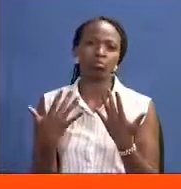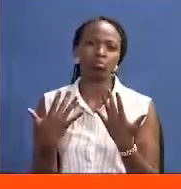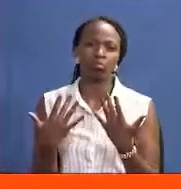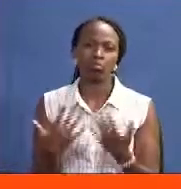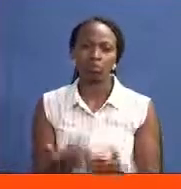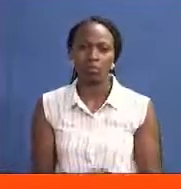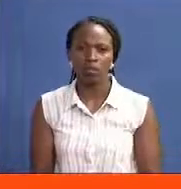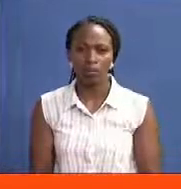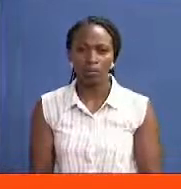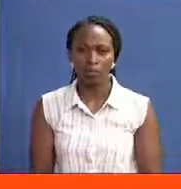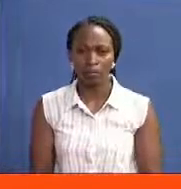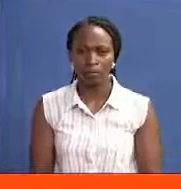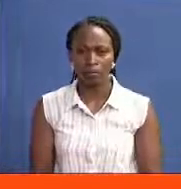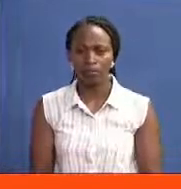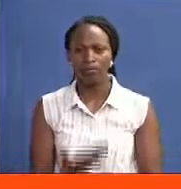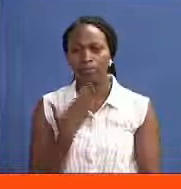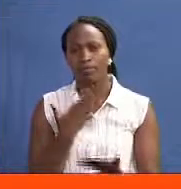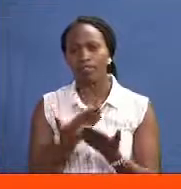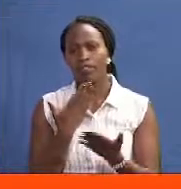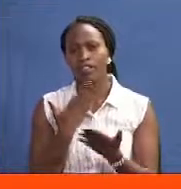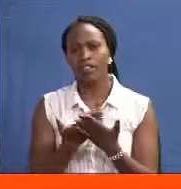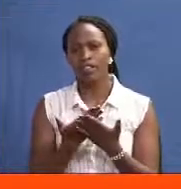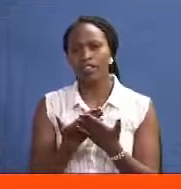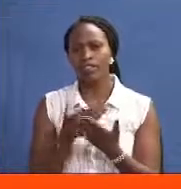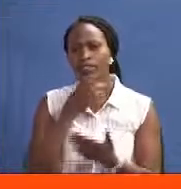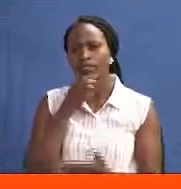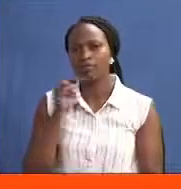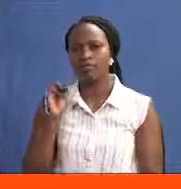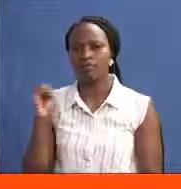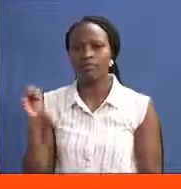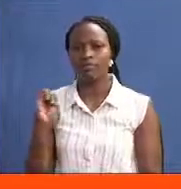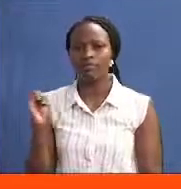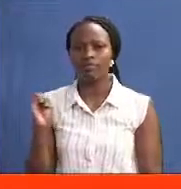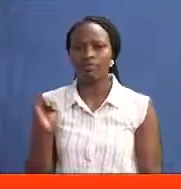tuned. Thank you so much, Emmanuel Kutosi, for that. Now